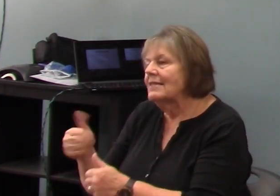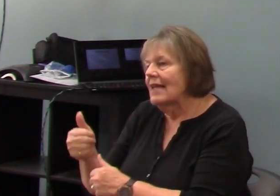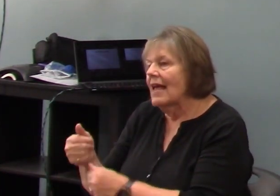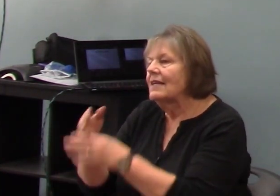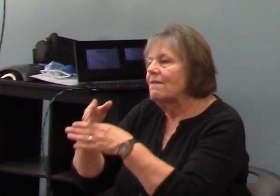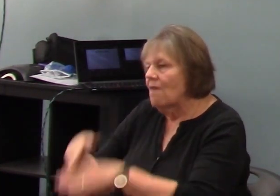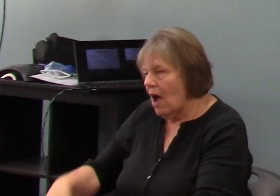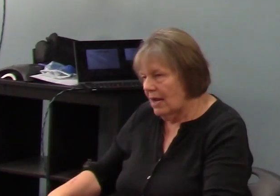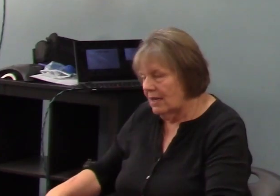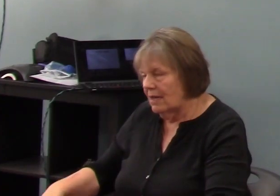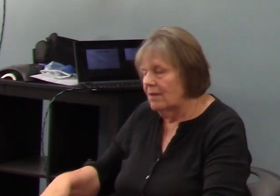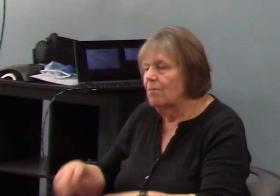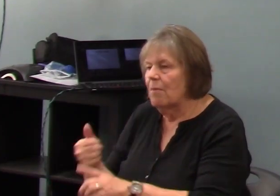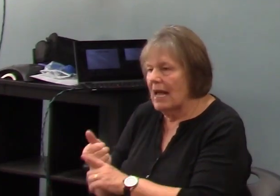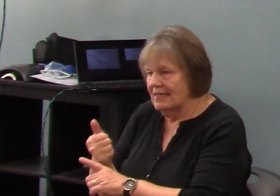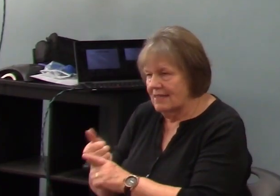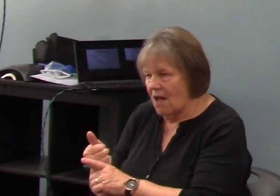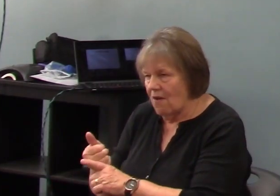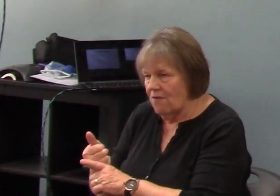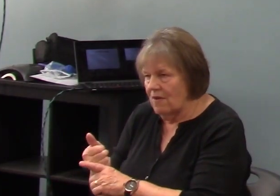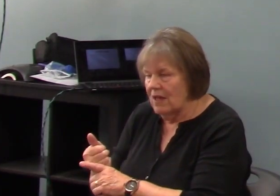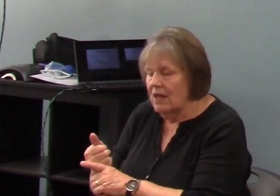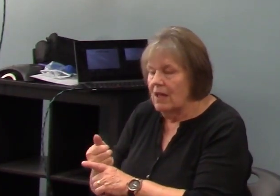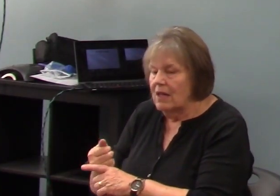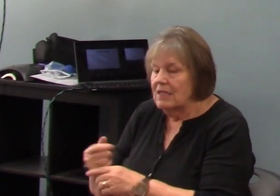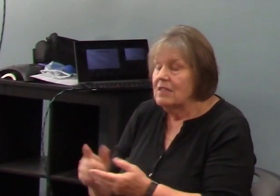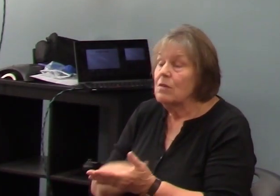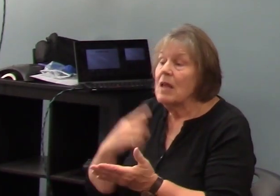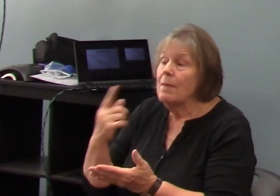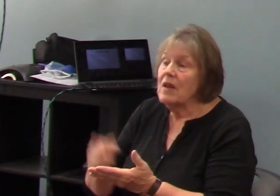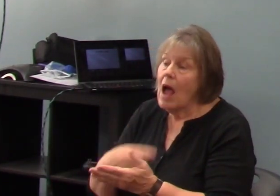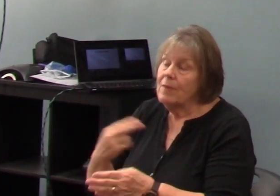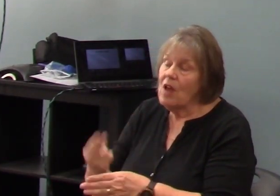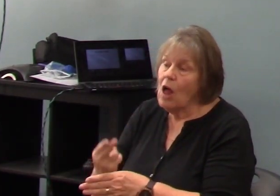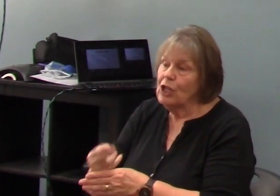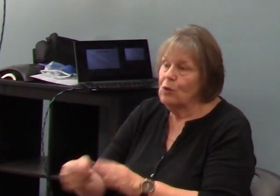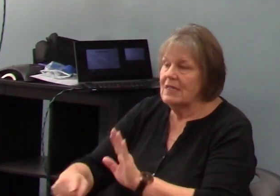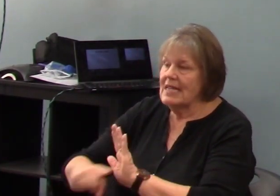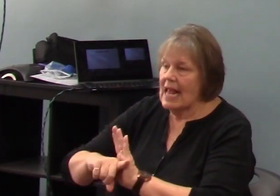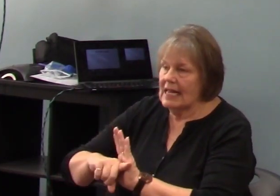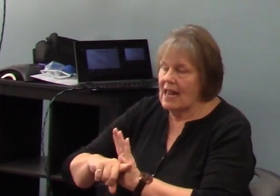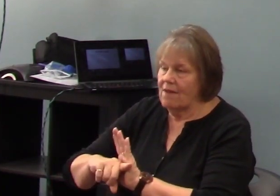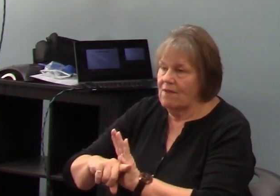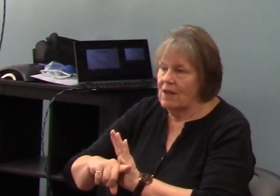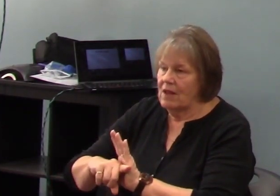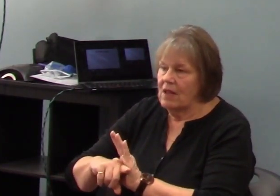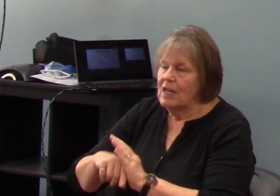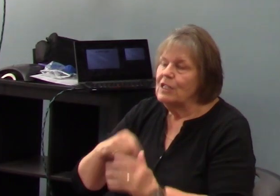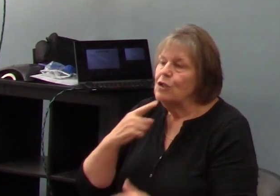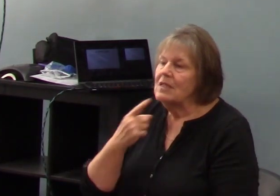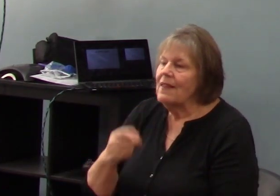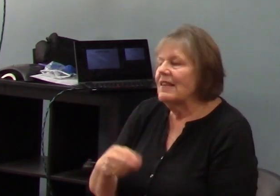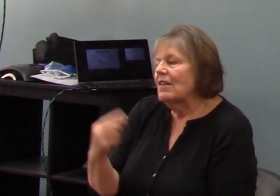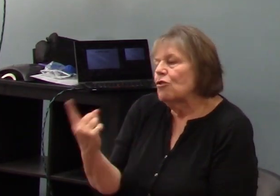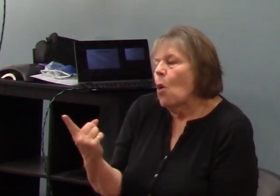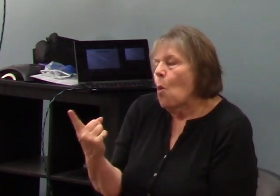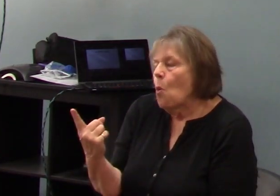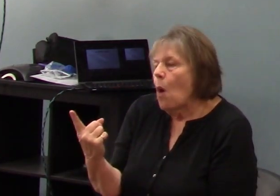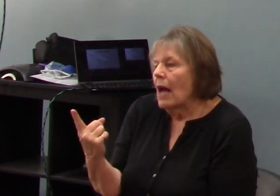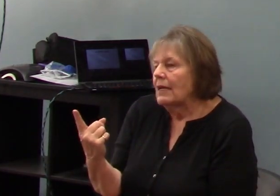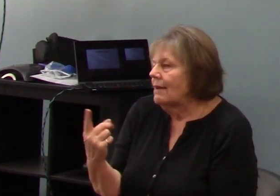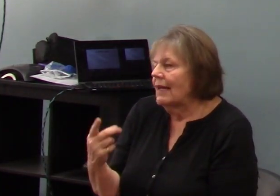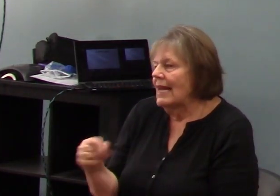unlikely events, sometimes I use a negative exponent here to talk about, hey, this is a 1 in 1,000,000 event. That's what 10 to the negative 6